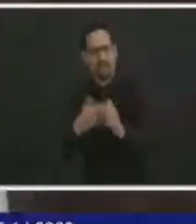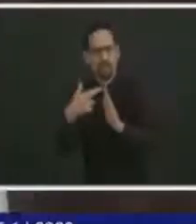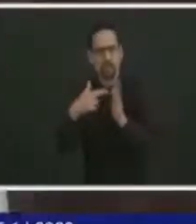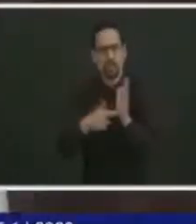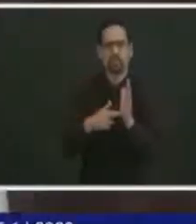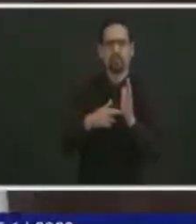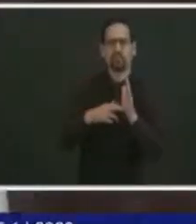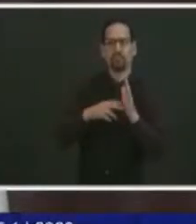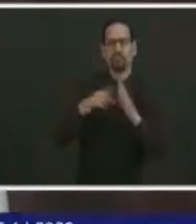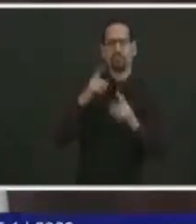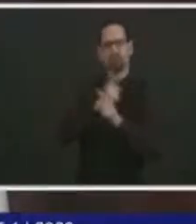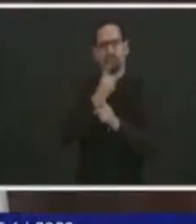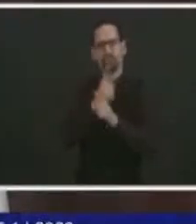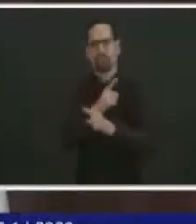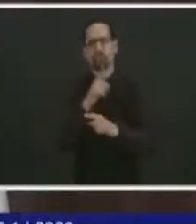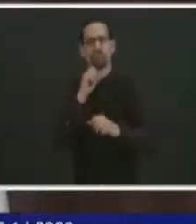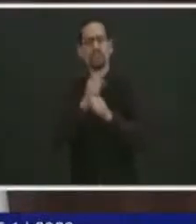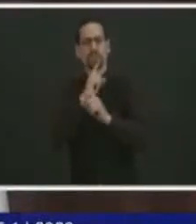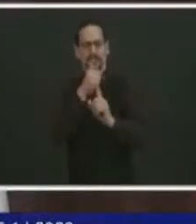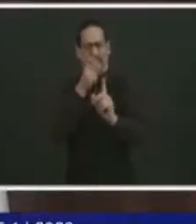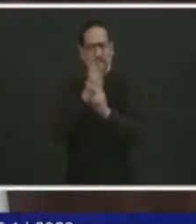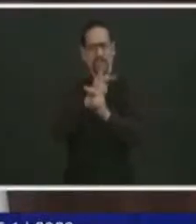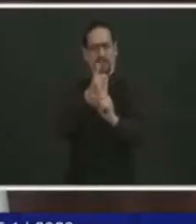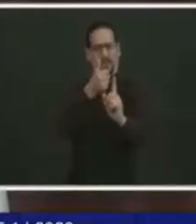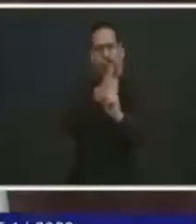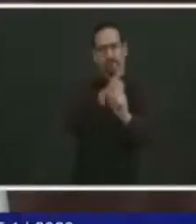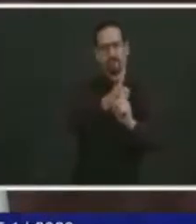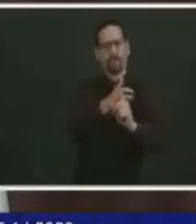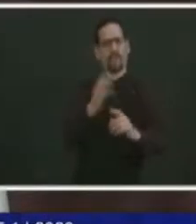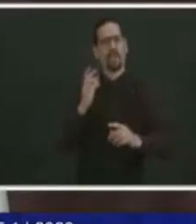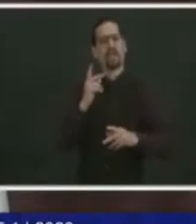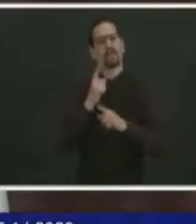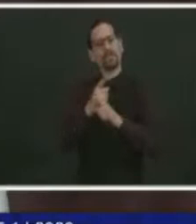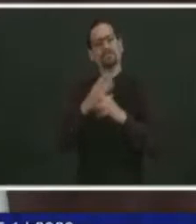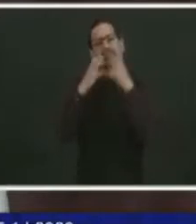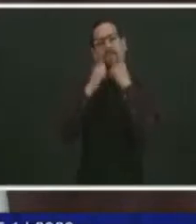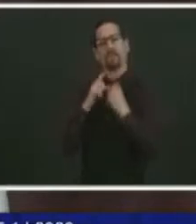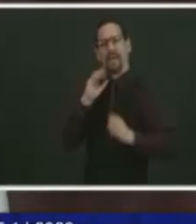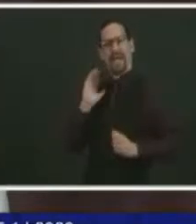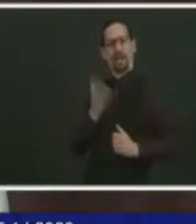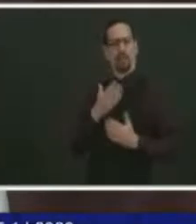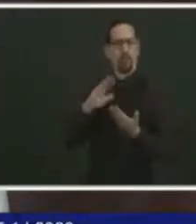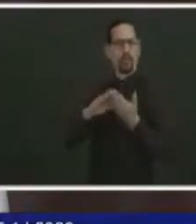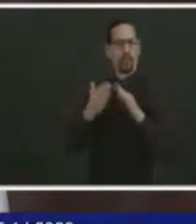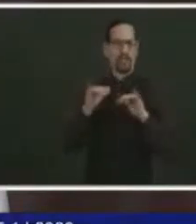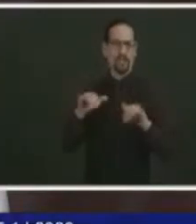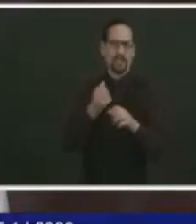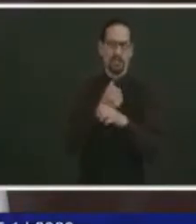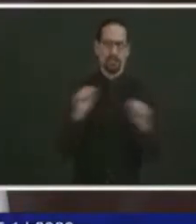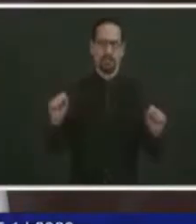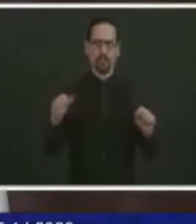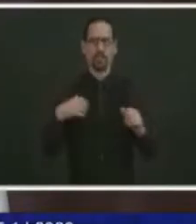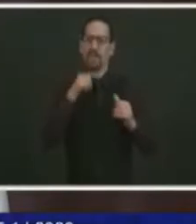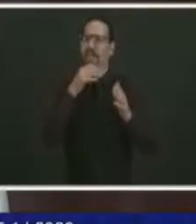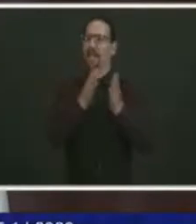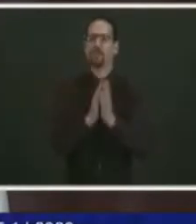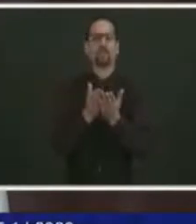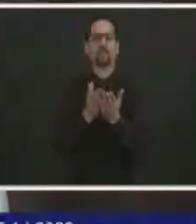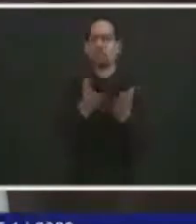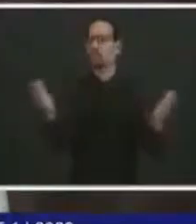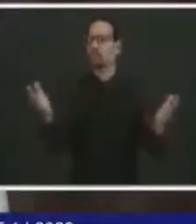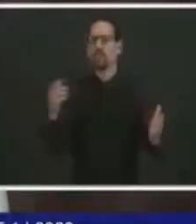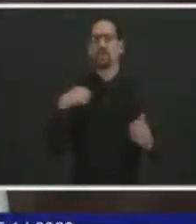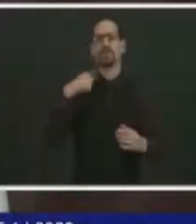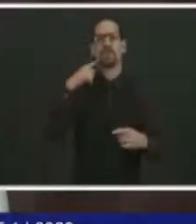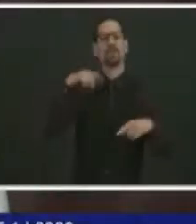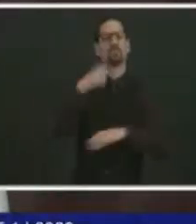keeping yourselves and your family and our community safe. I'm not going to ask, I have not asked, throughout all of